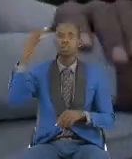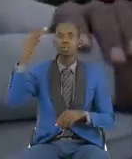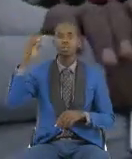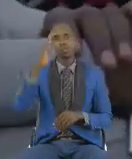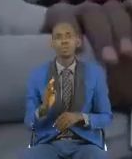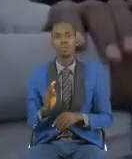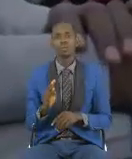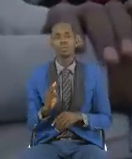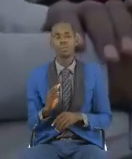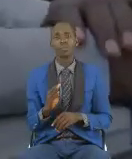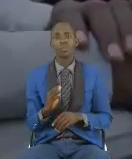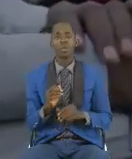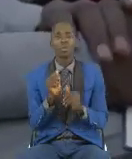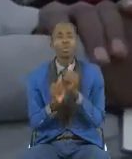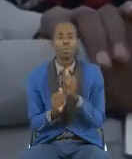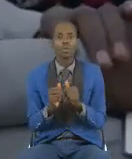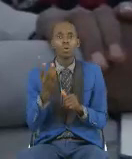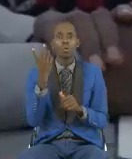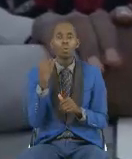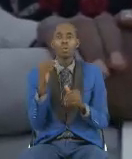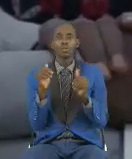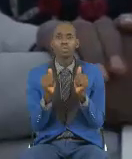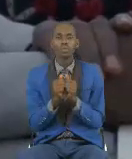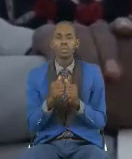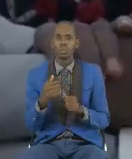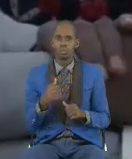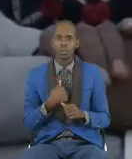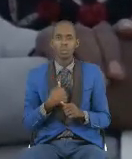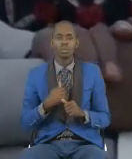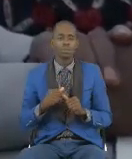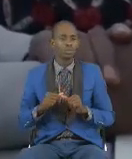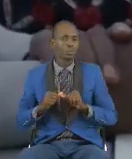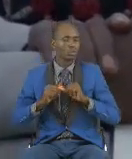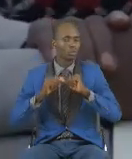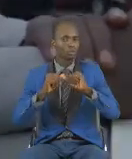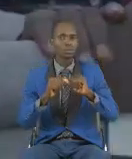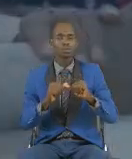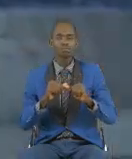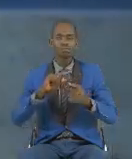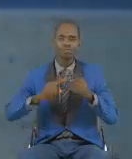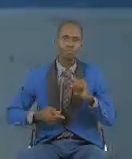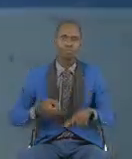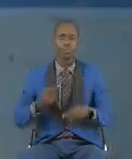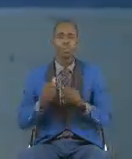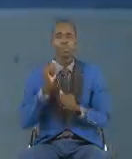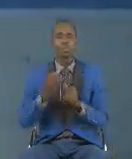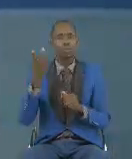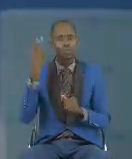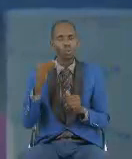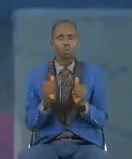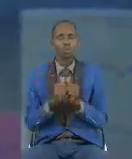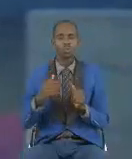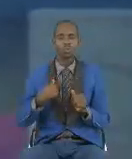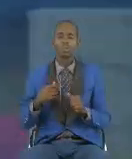Which was with me. Constant companion. Which was with me. Constant helper.